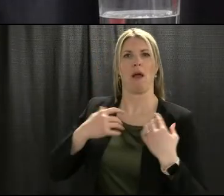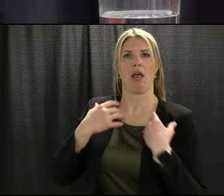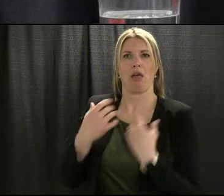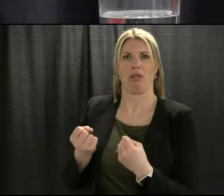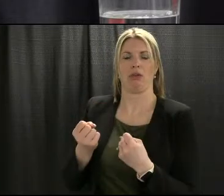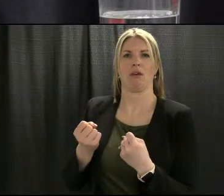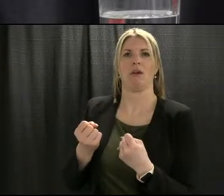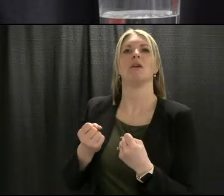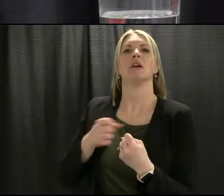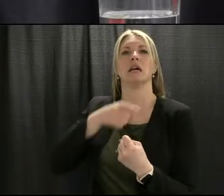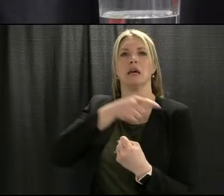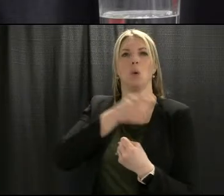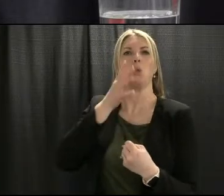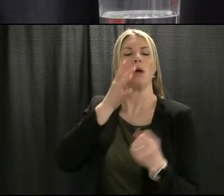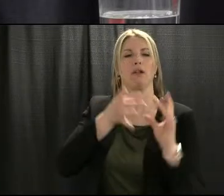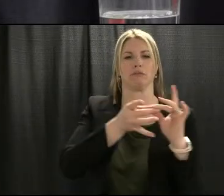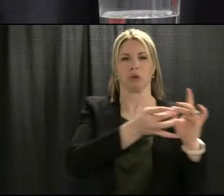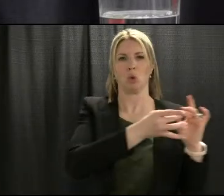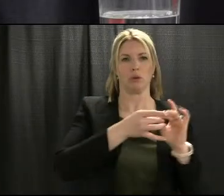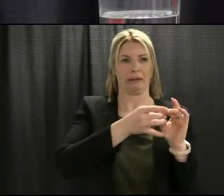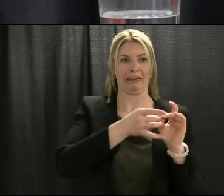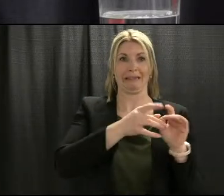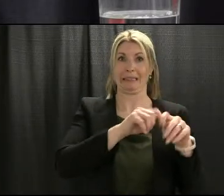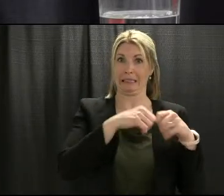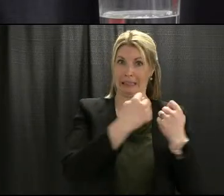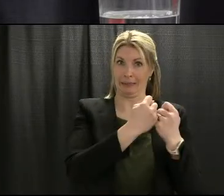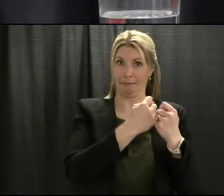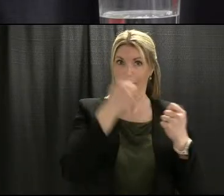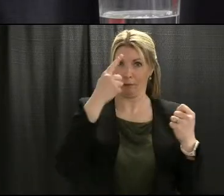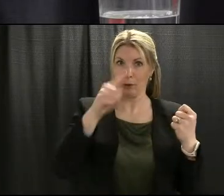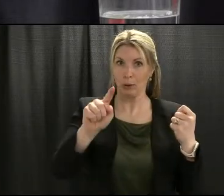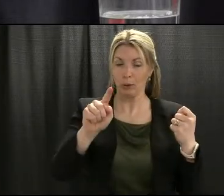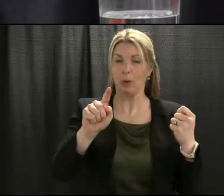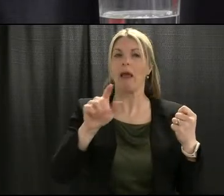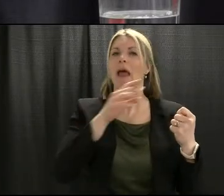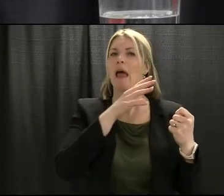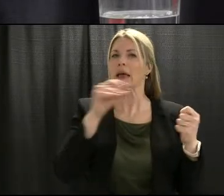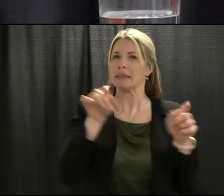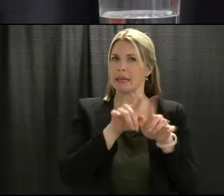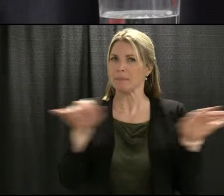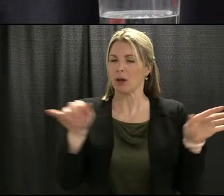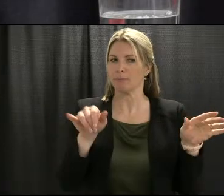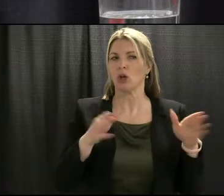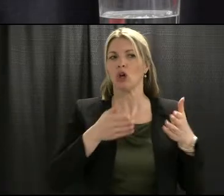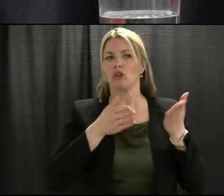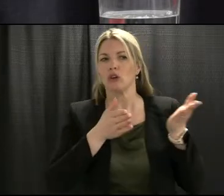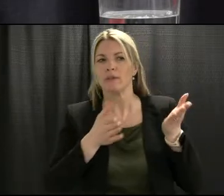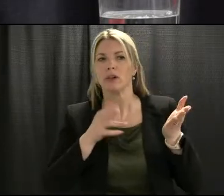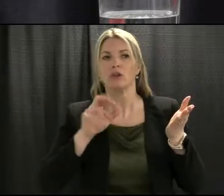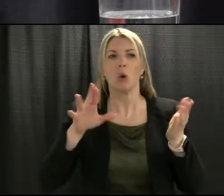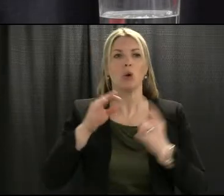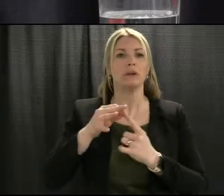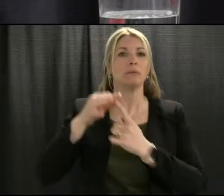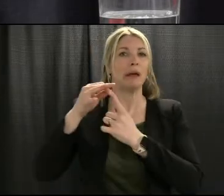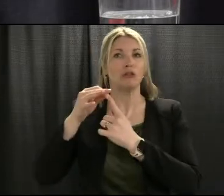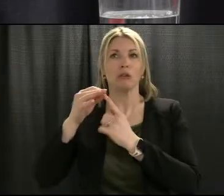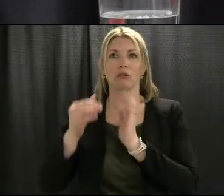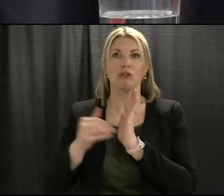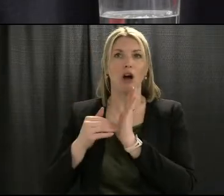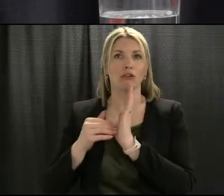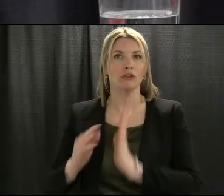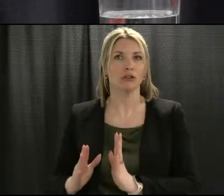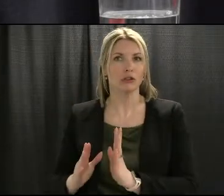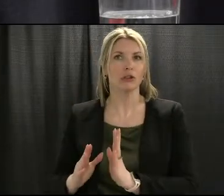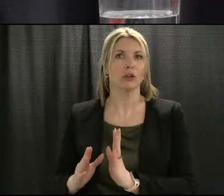coordinate your care both within the team and with other services and specialists you may be referred to. Your family